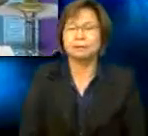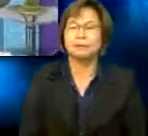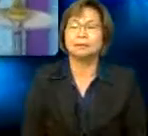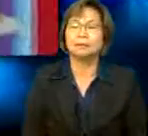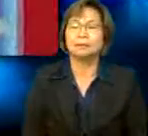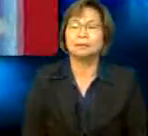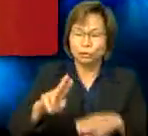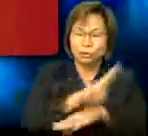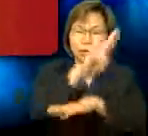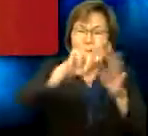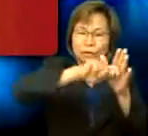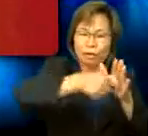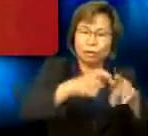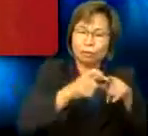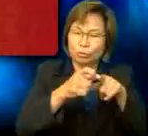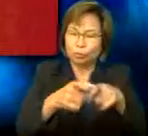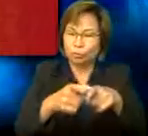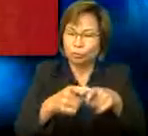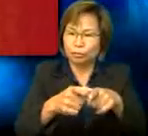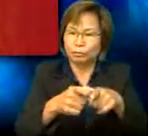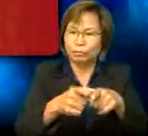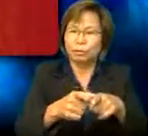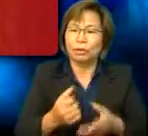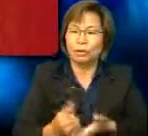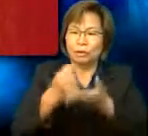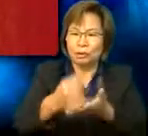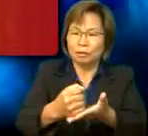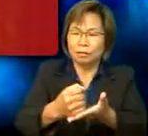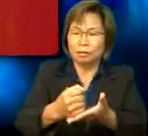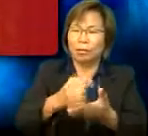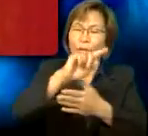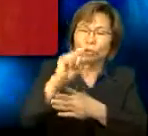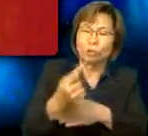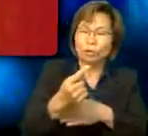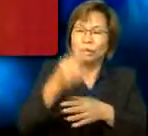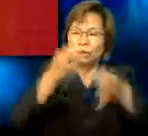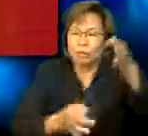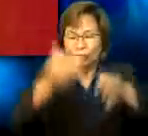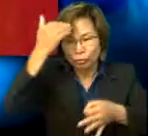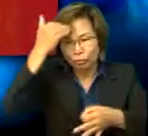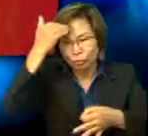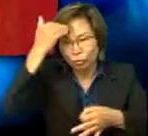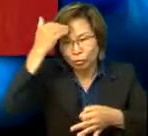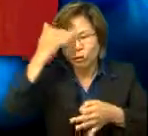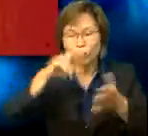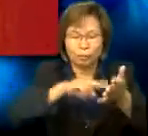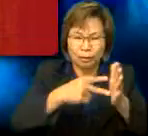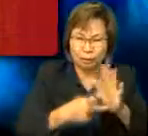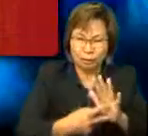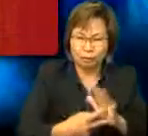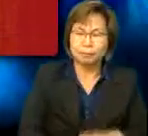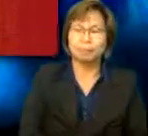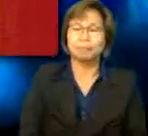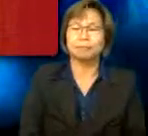sentences. Use the keywords to help you only if you know their